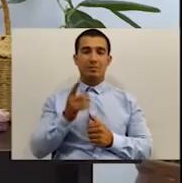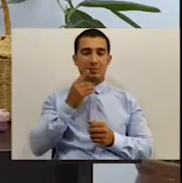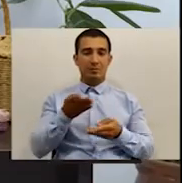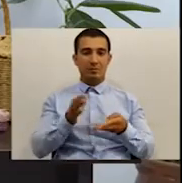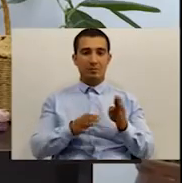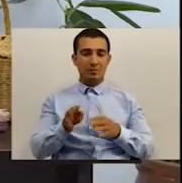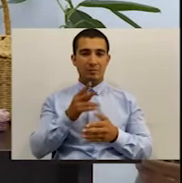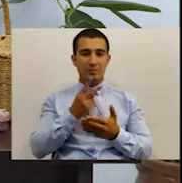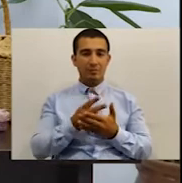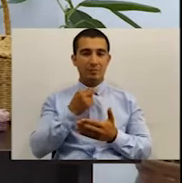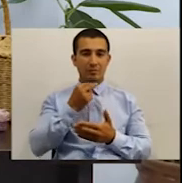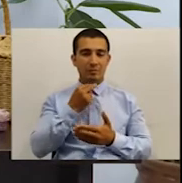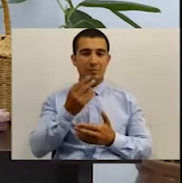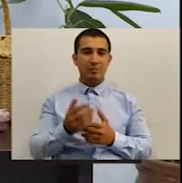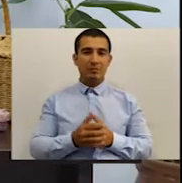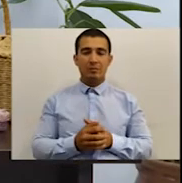taxlab,